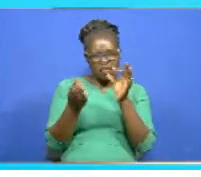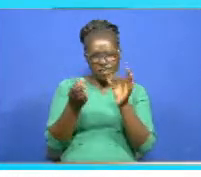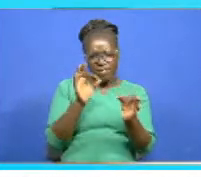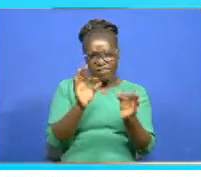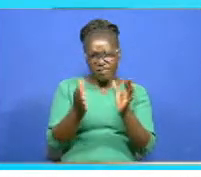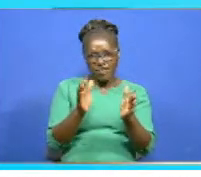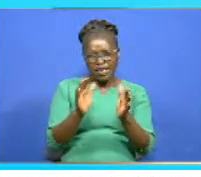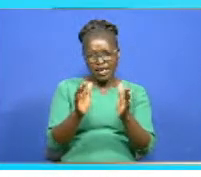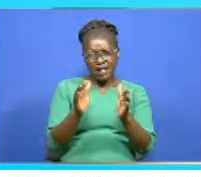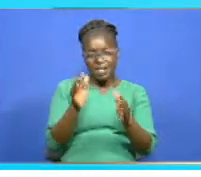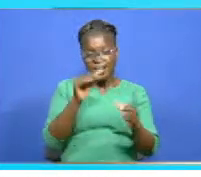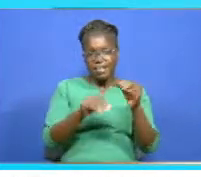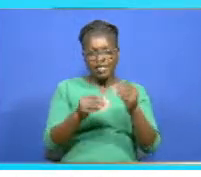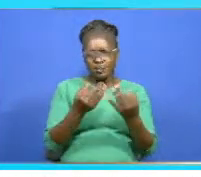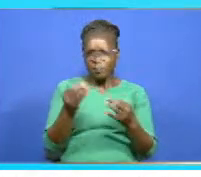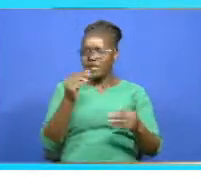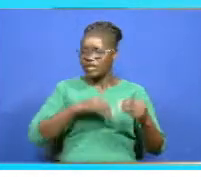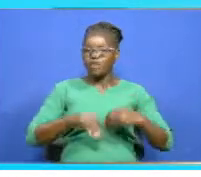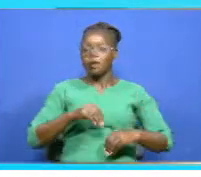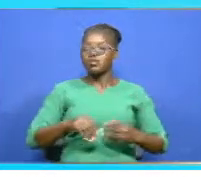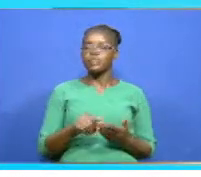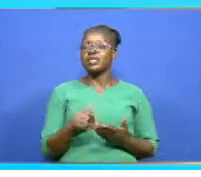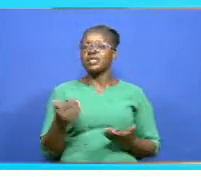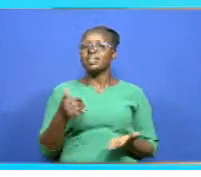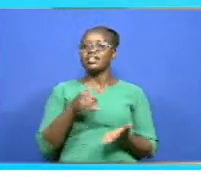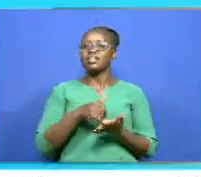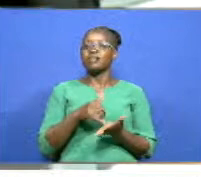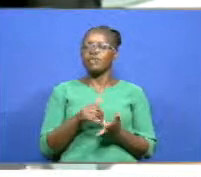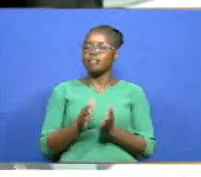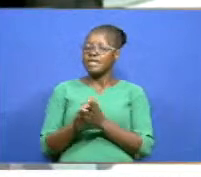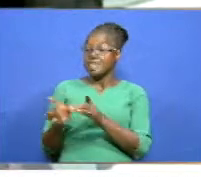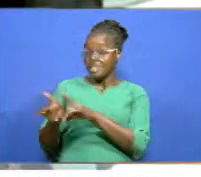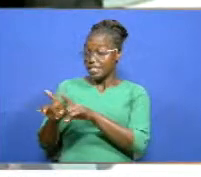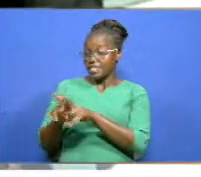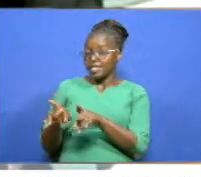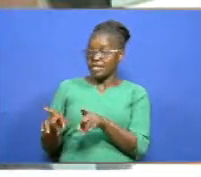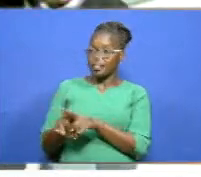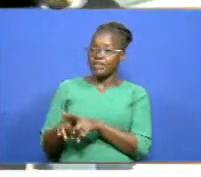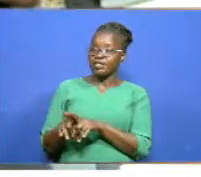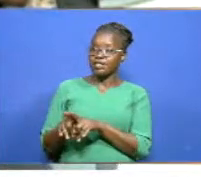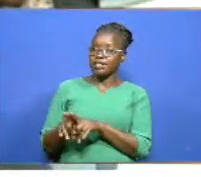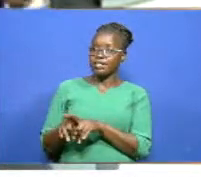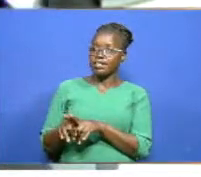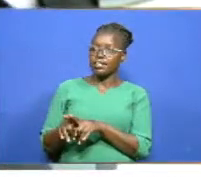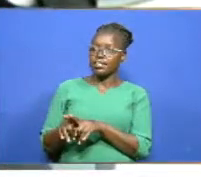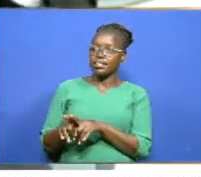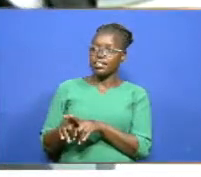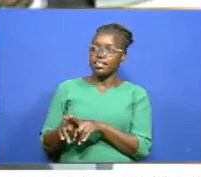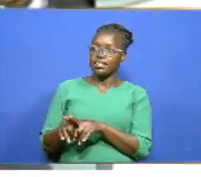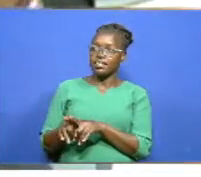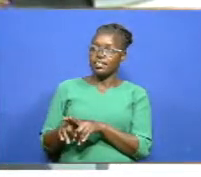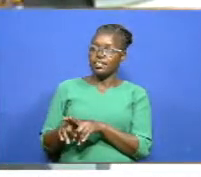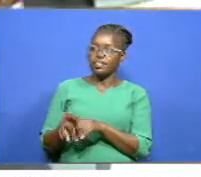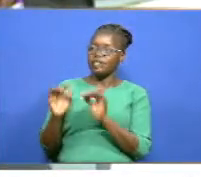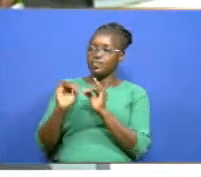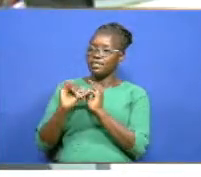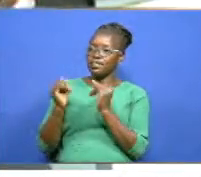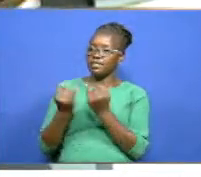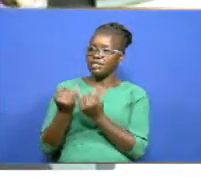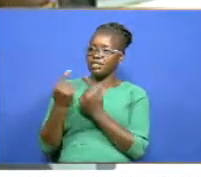election free of any corruption. So this is still also what I will call still